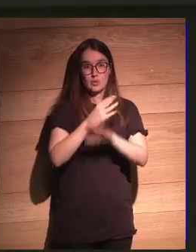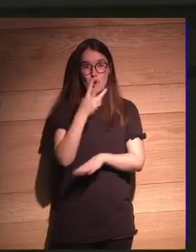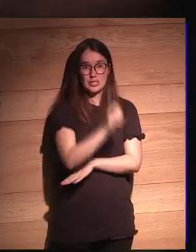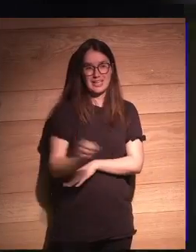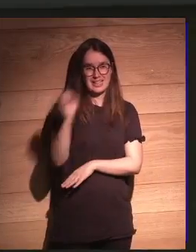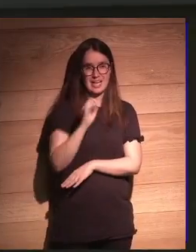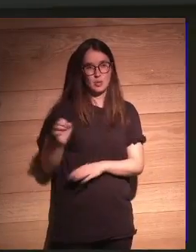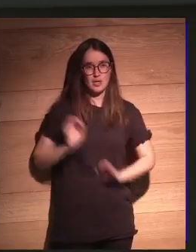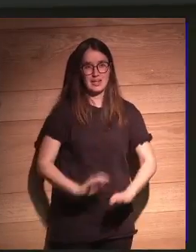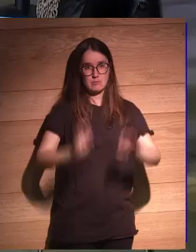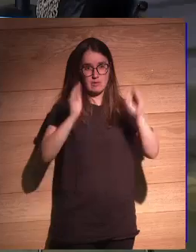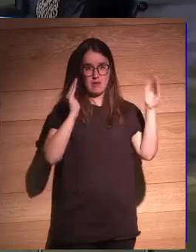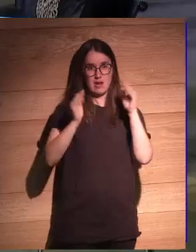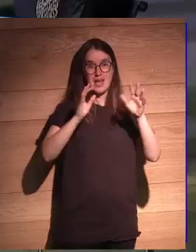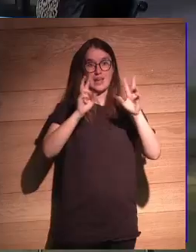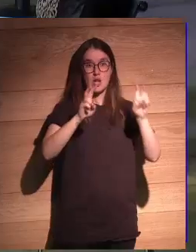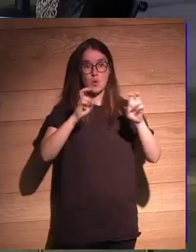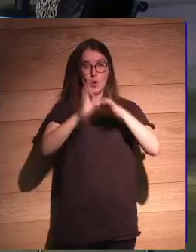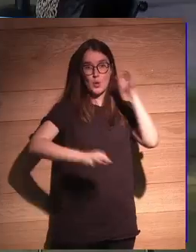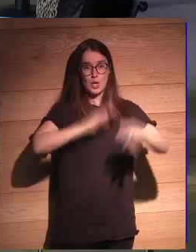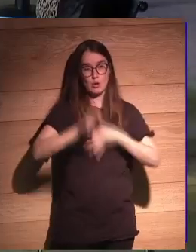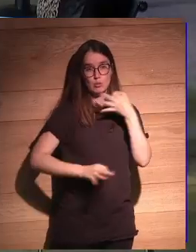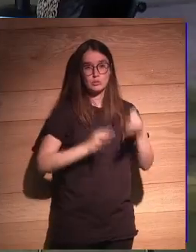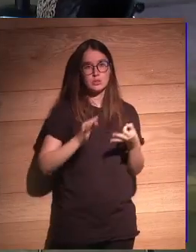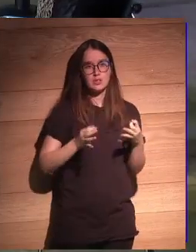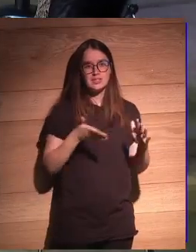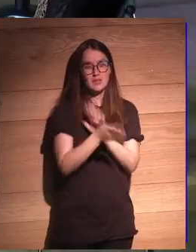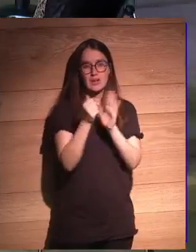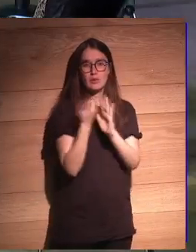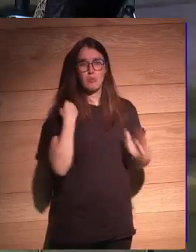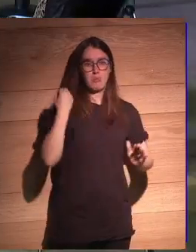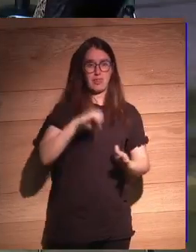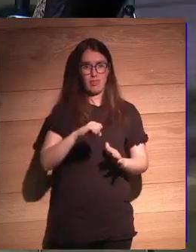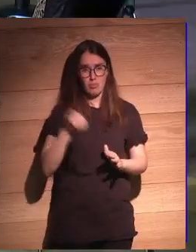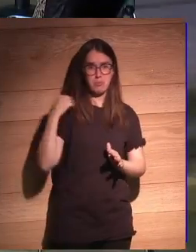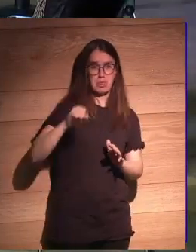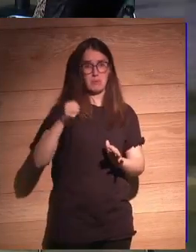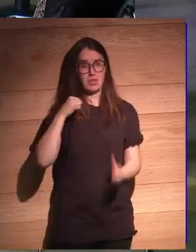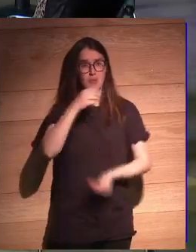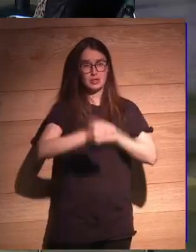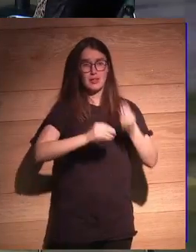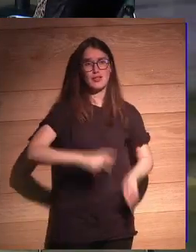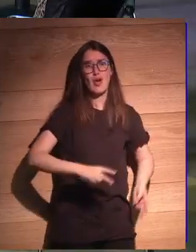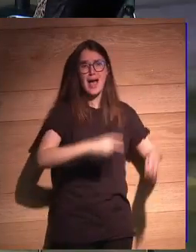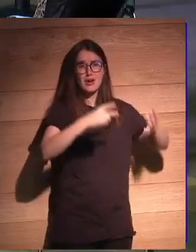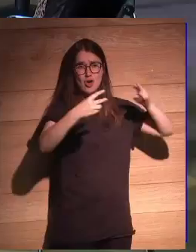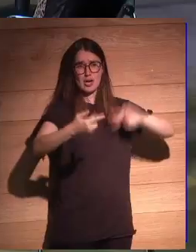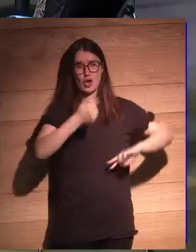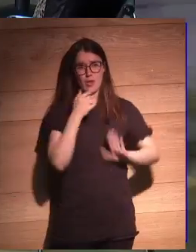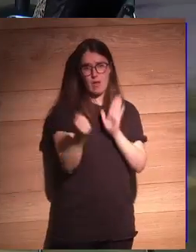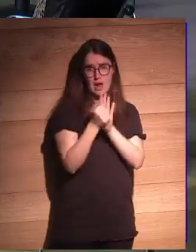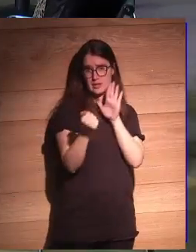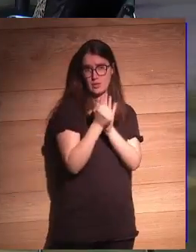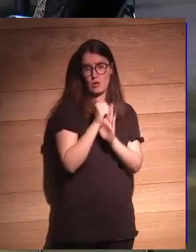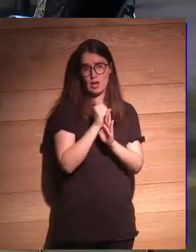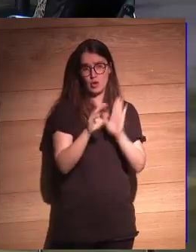developed in the last 30 years. But let's focus on the new cycle, which not only breached that article, but actually they're doing